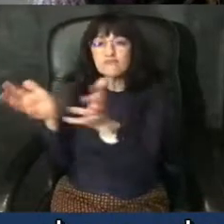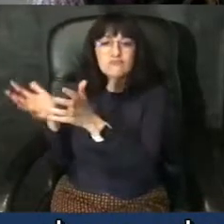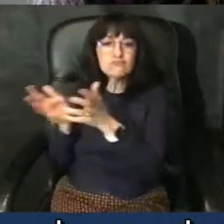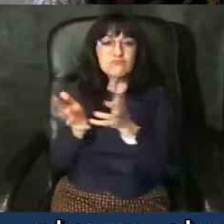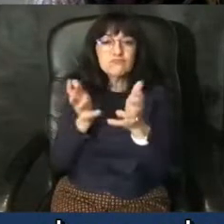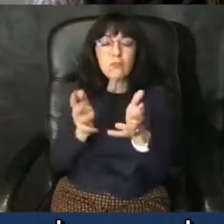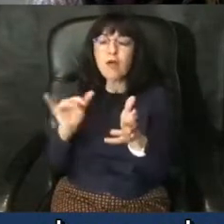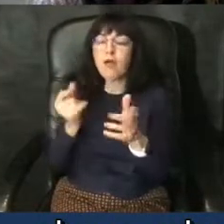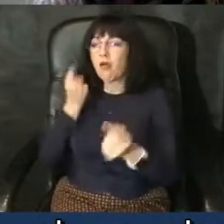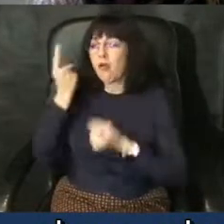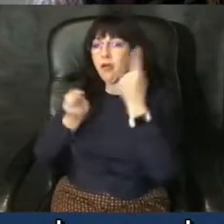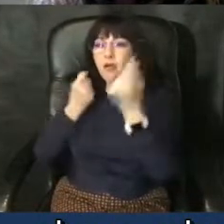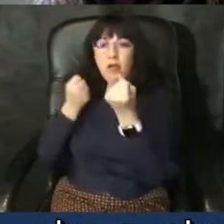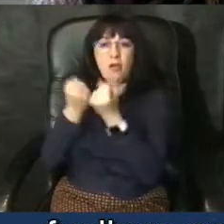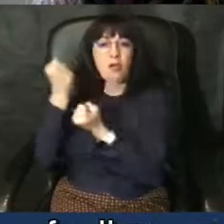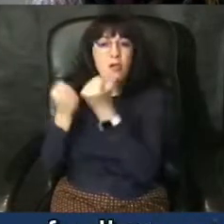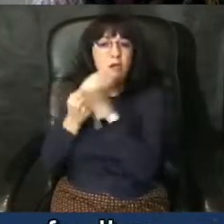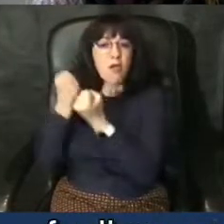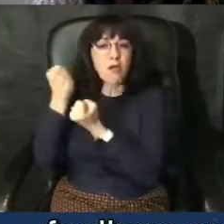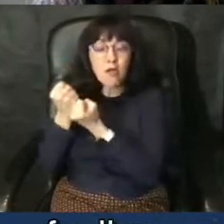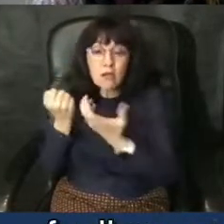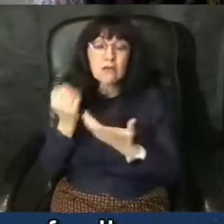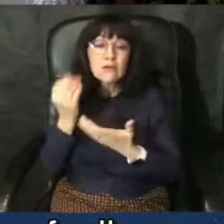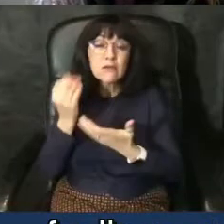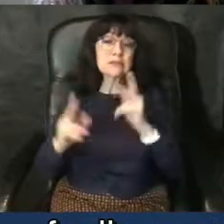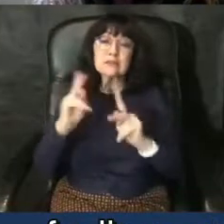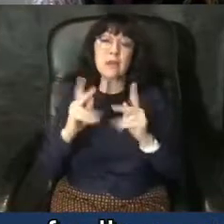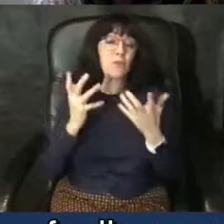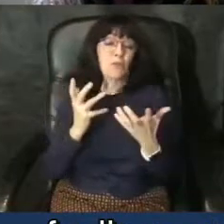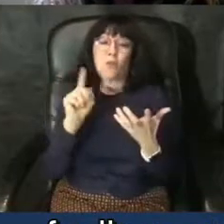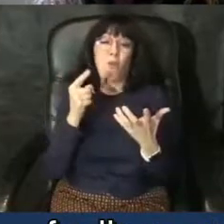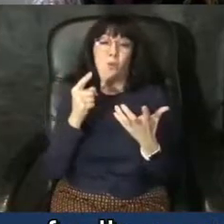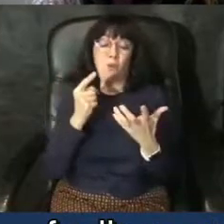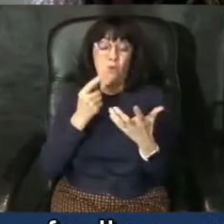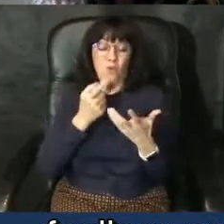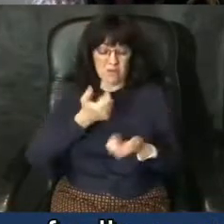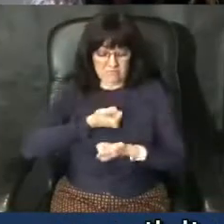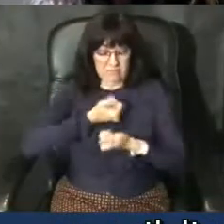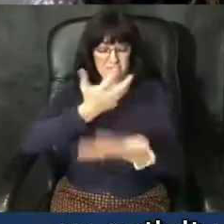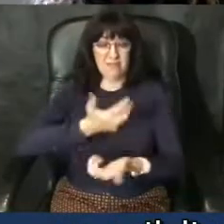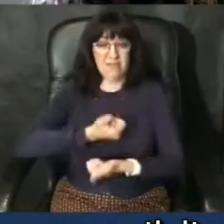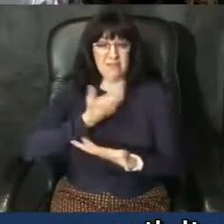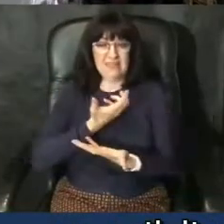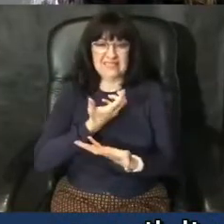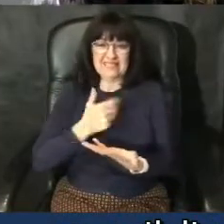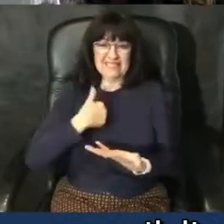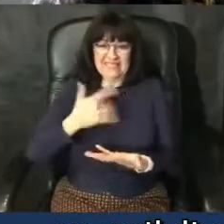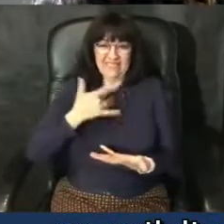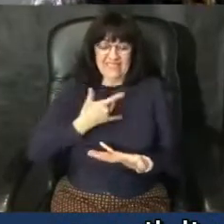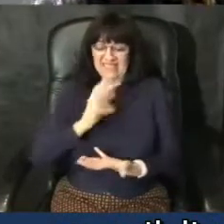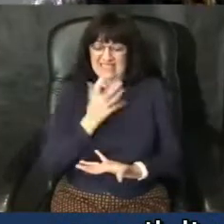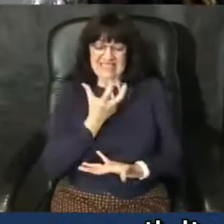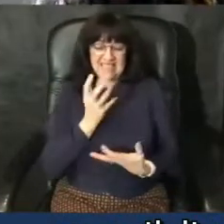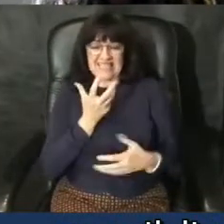above, who might be on and just want to talk about their feelings and what's going on, or maybe they want to even just do an activity together. So